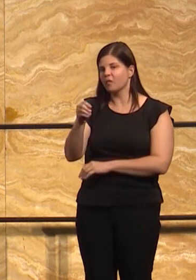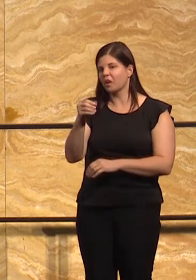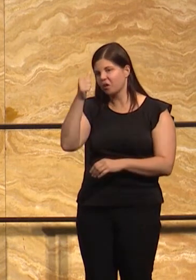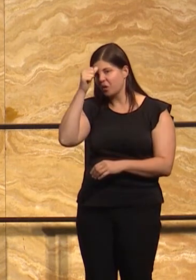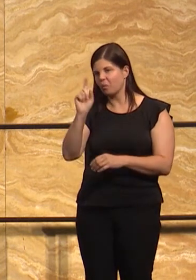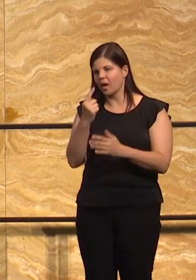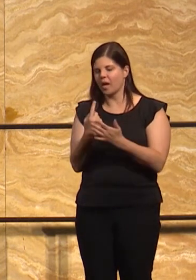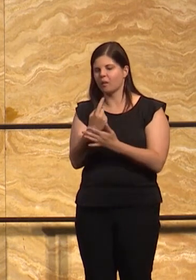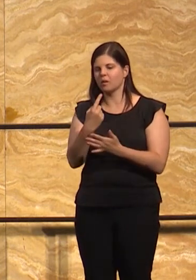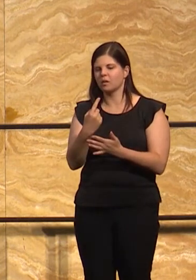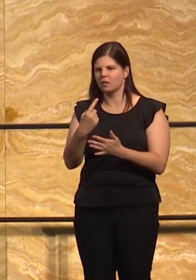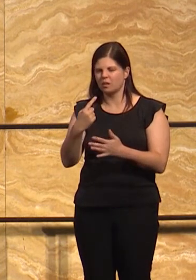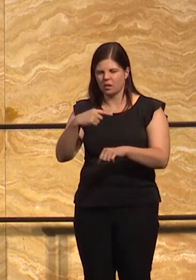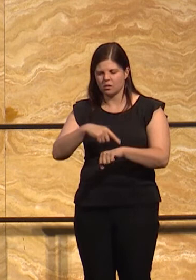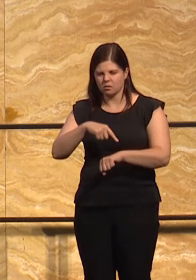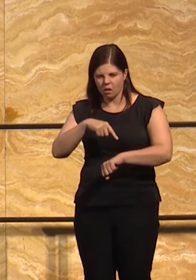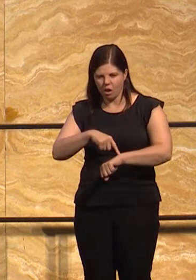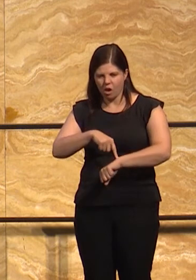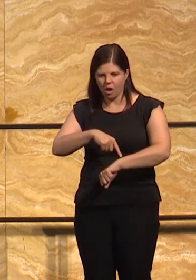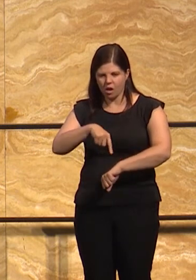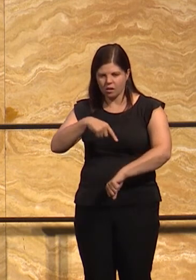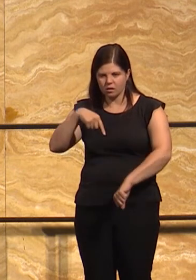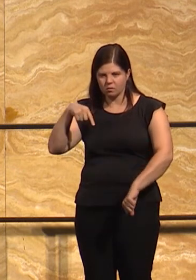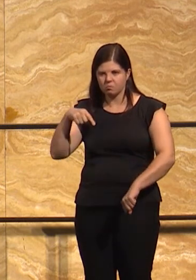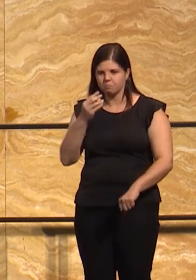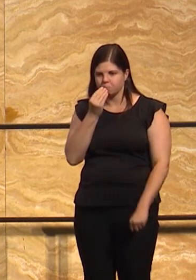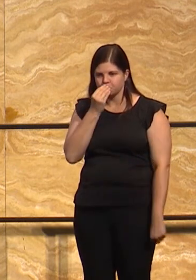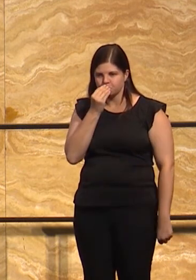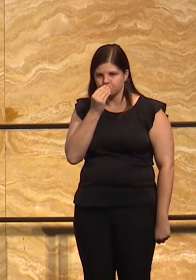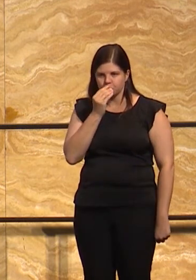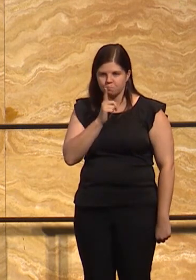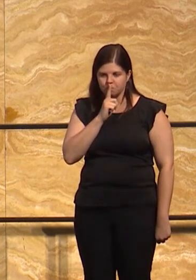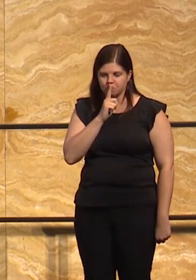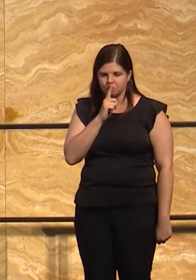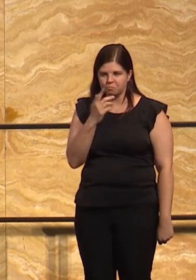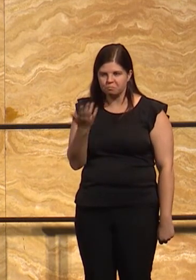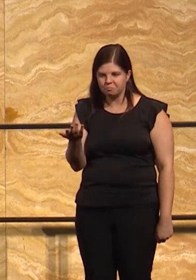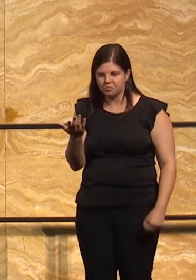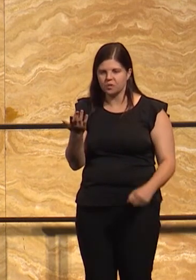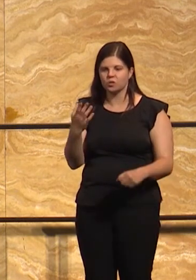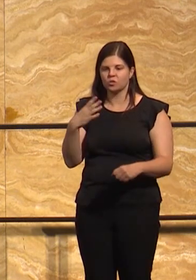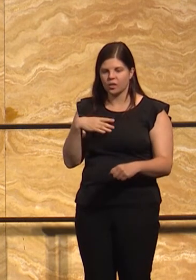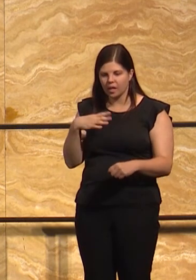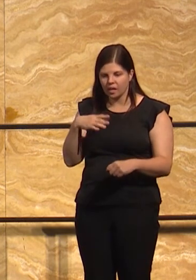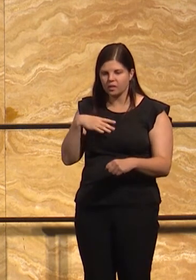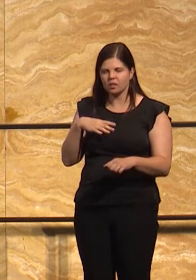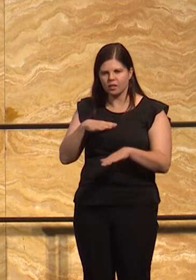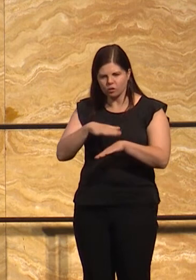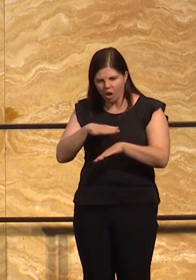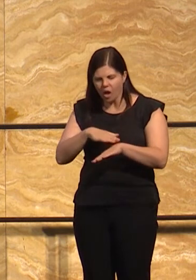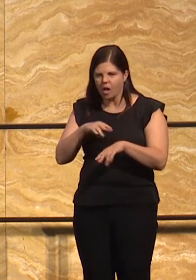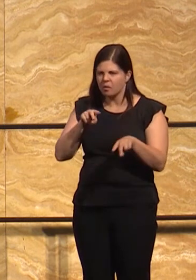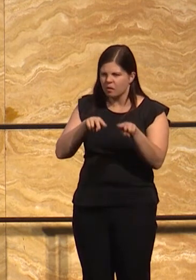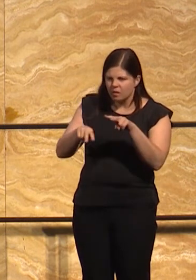take all that time, be silent for a long time, and take all the time before you decide what form of intervention and